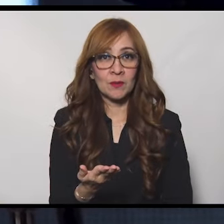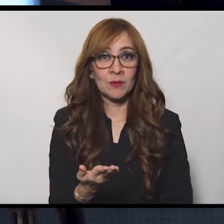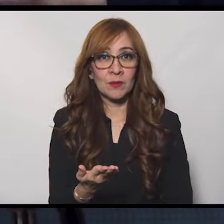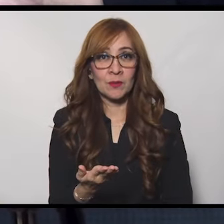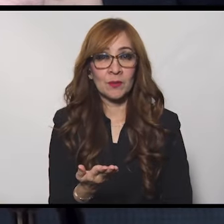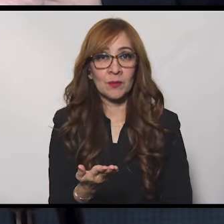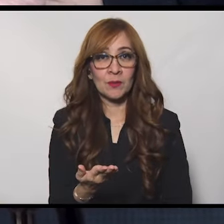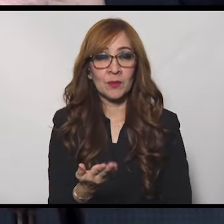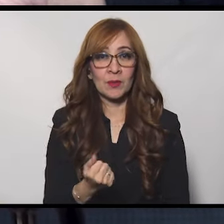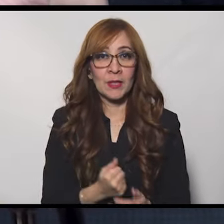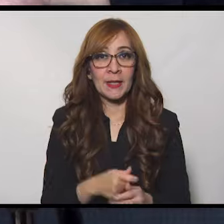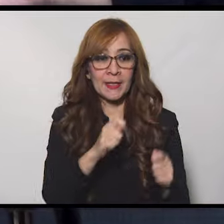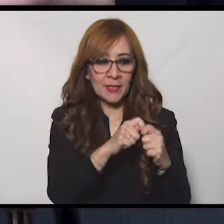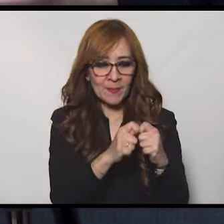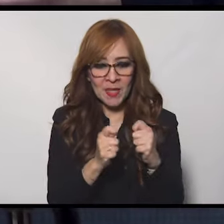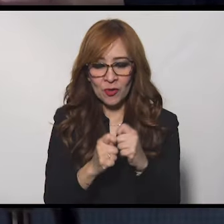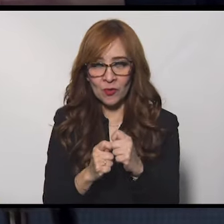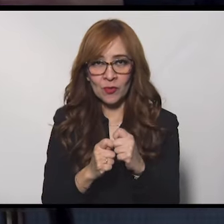be shaped by God